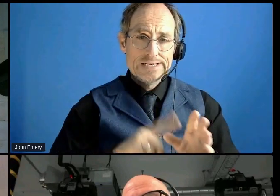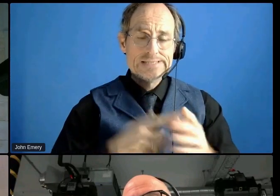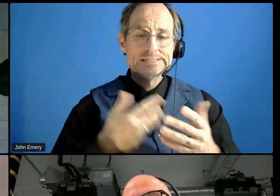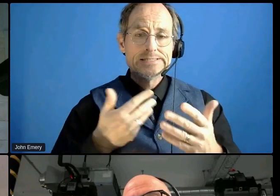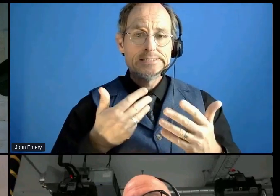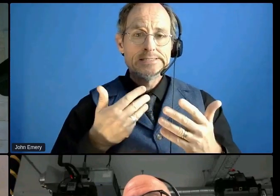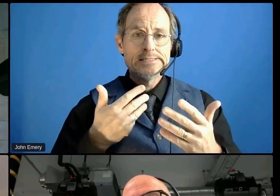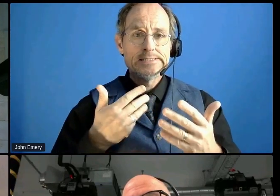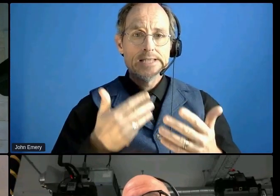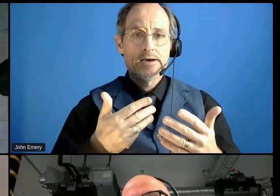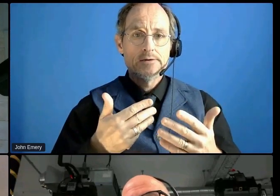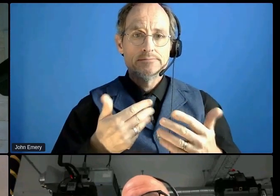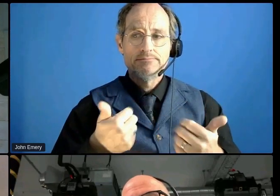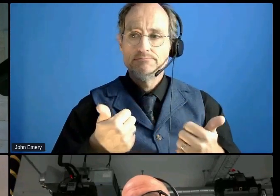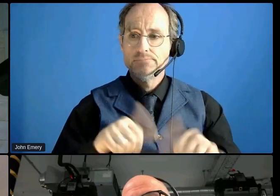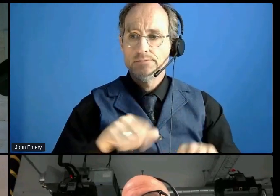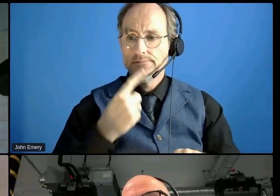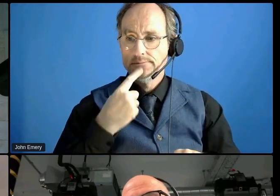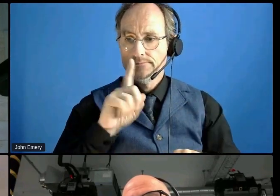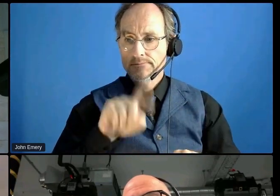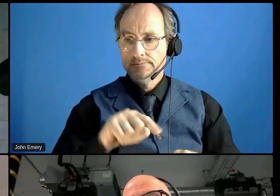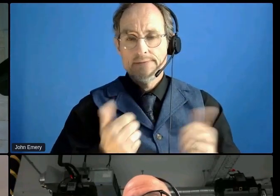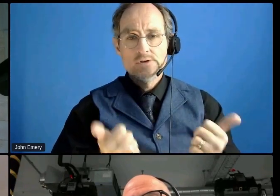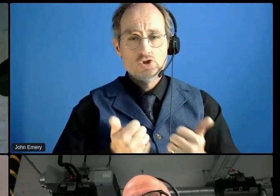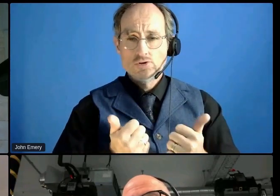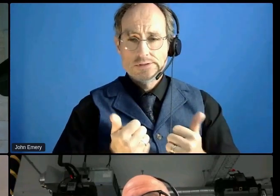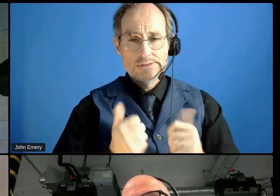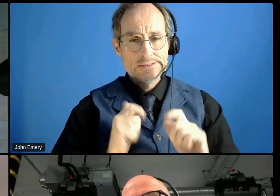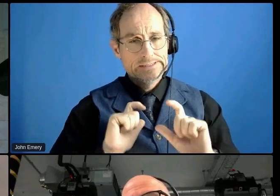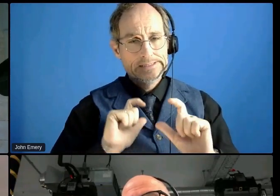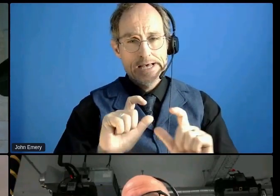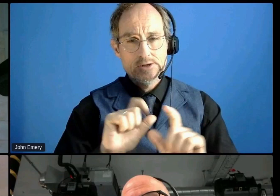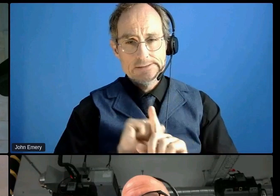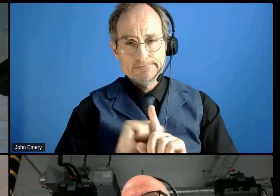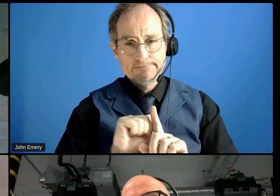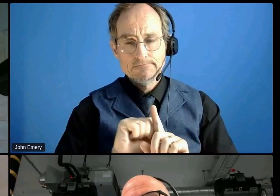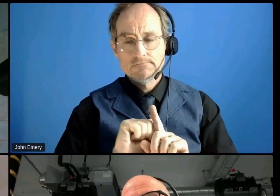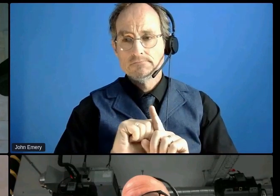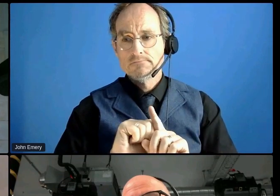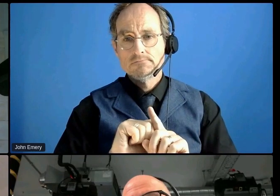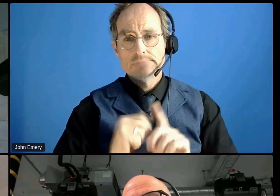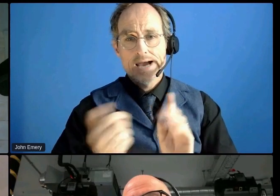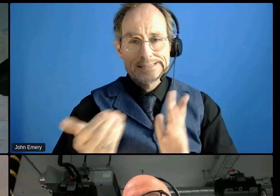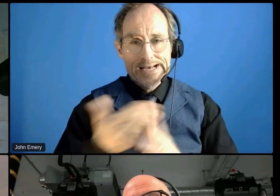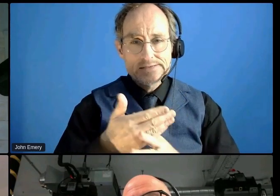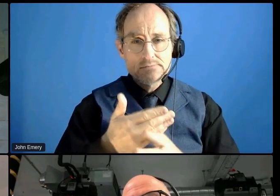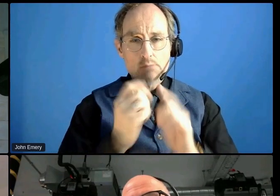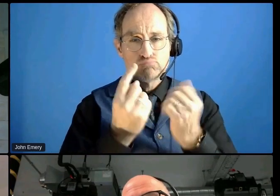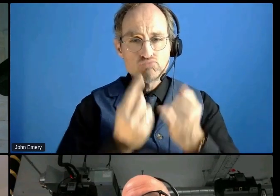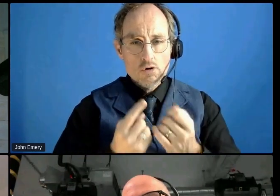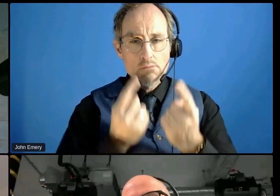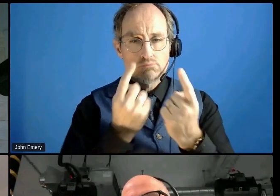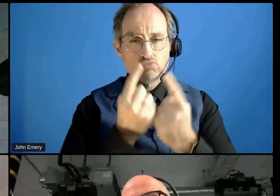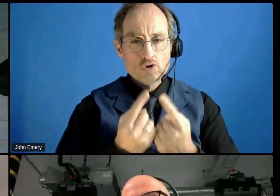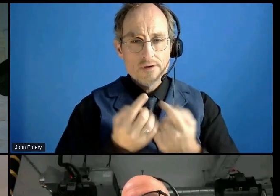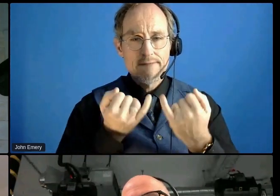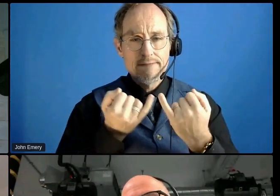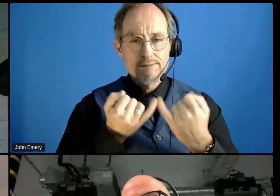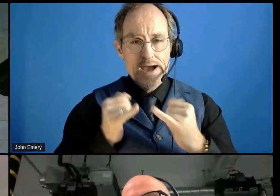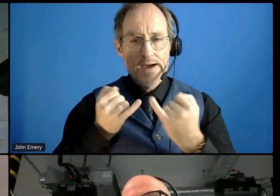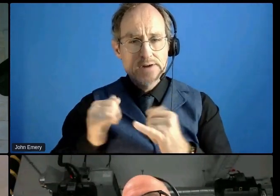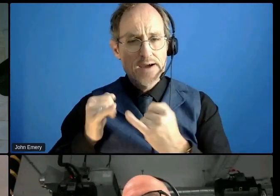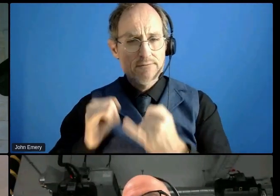means is it's no longer this additional volunteering thing. It's actually now going to be embedded into people's roles, and I am